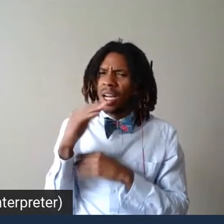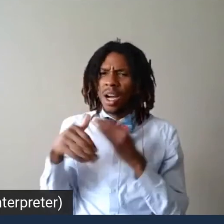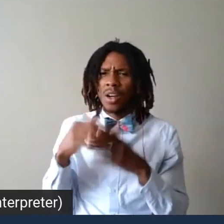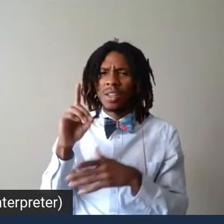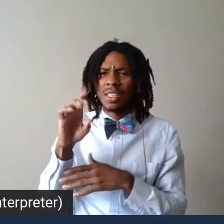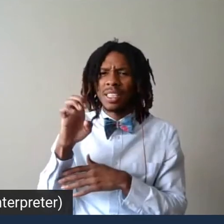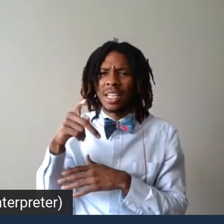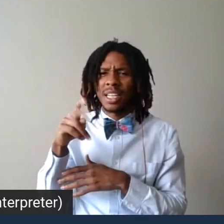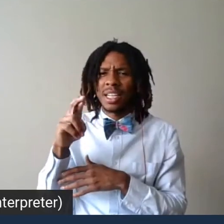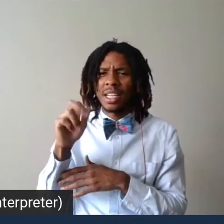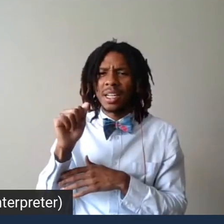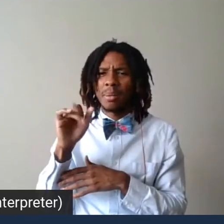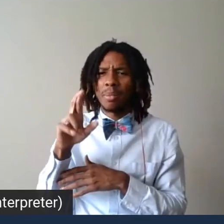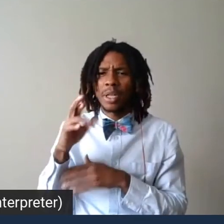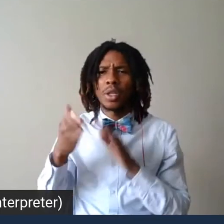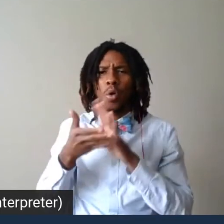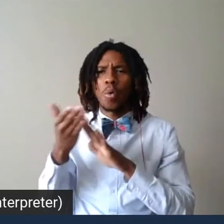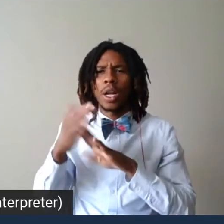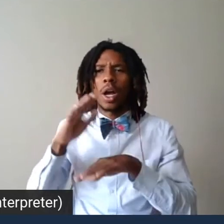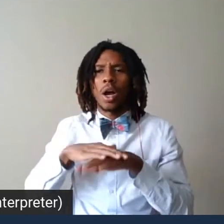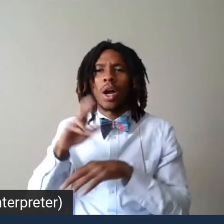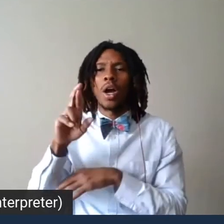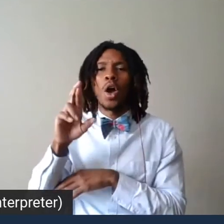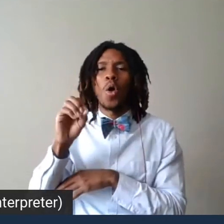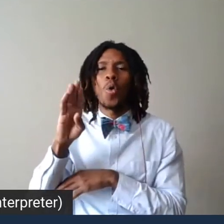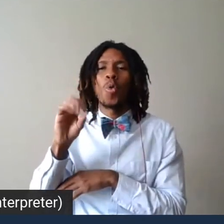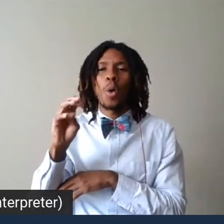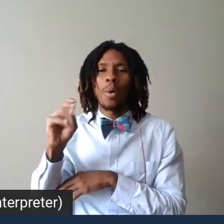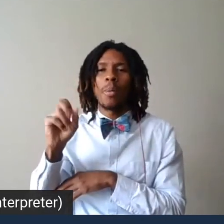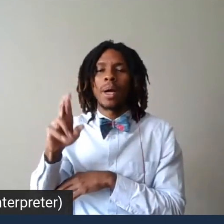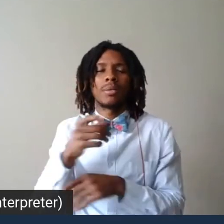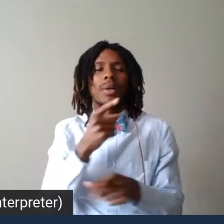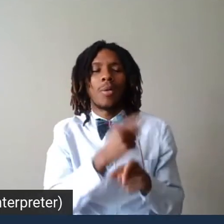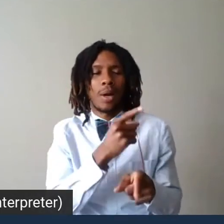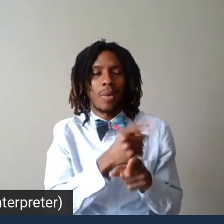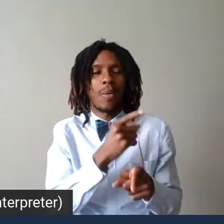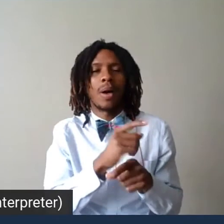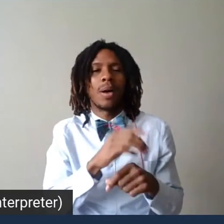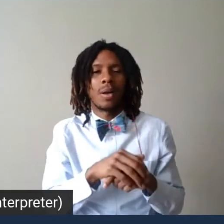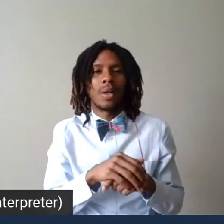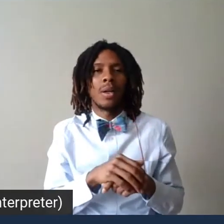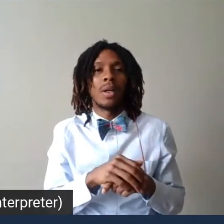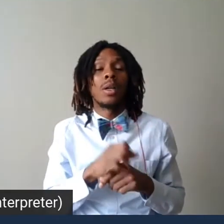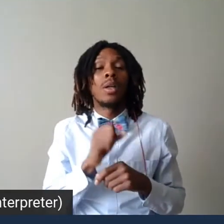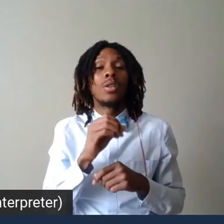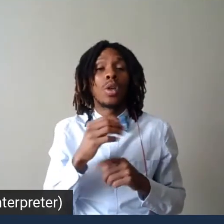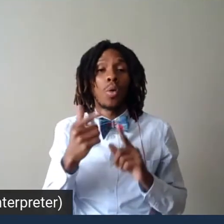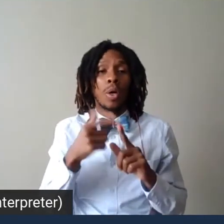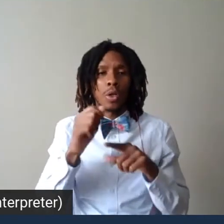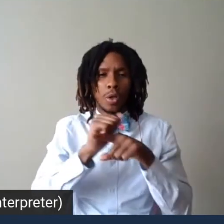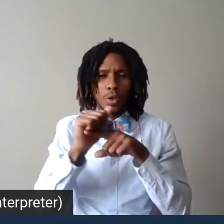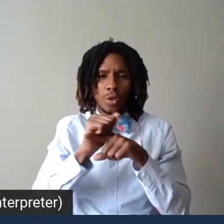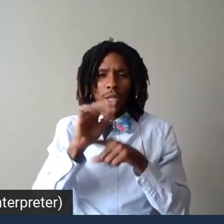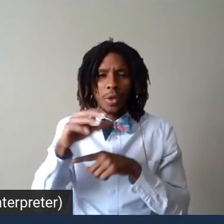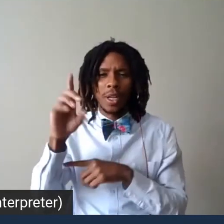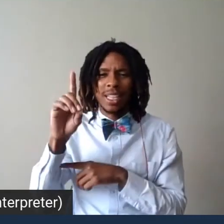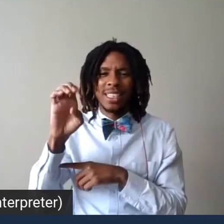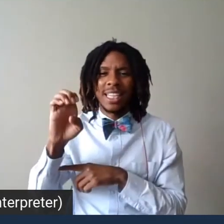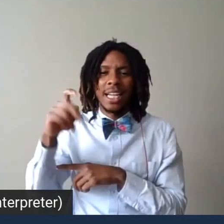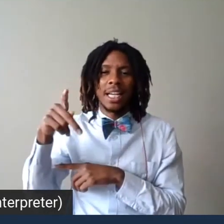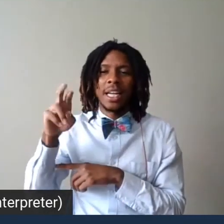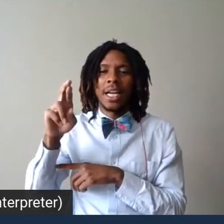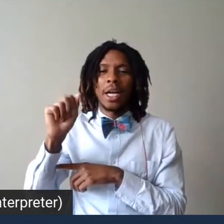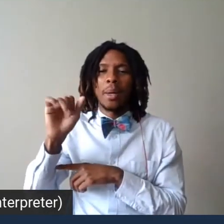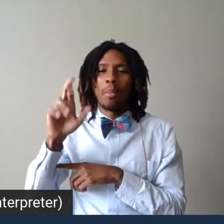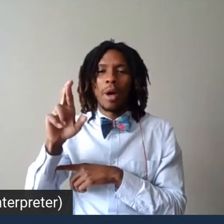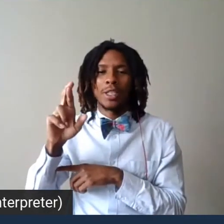simulations were running on RoboMaker. Exactly. So when you train your Deep Racer little car,